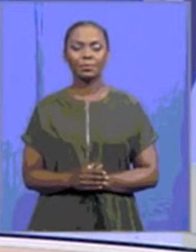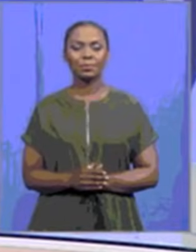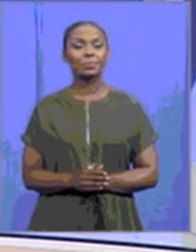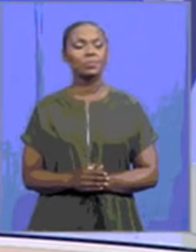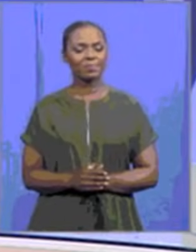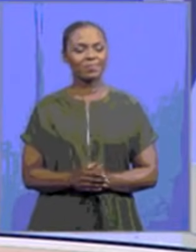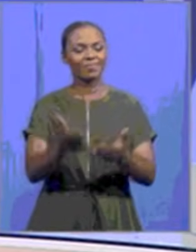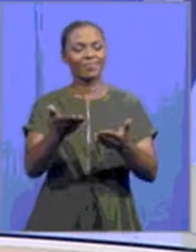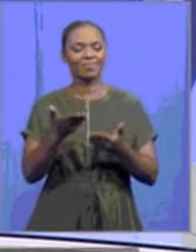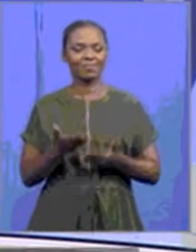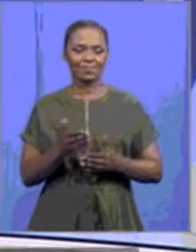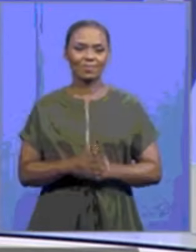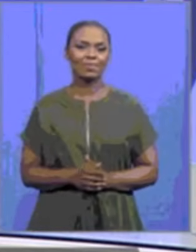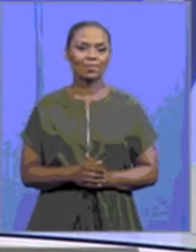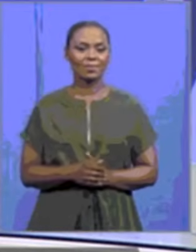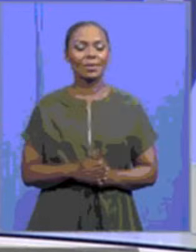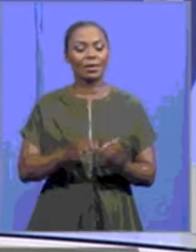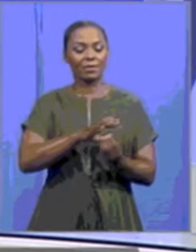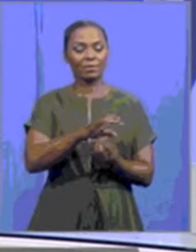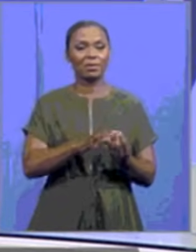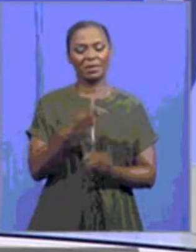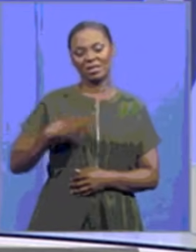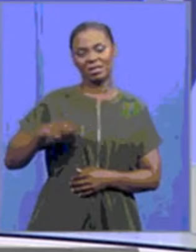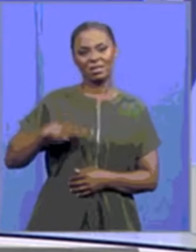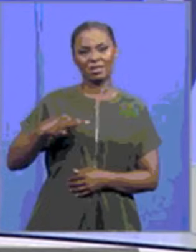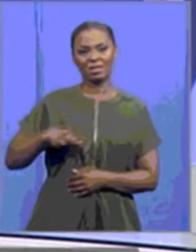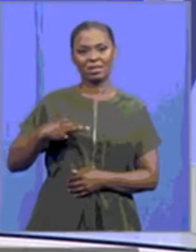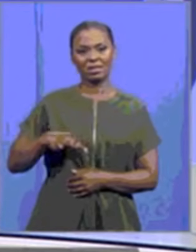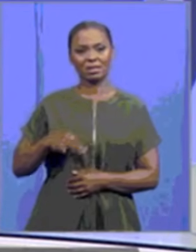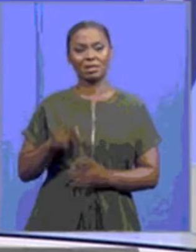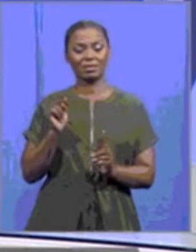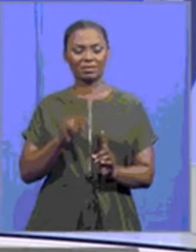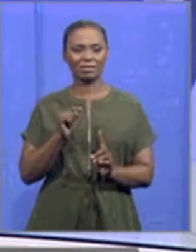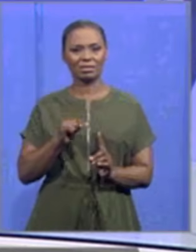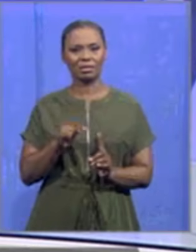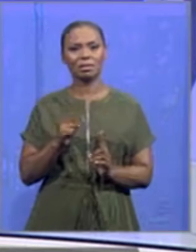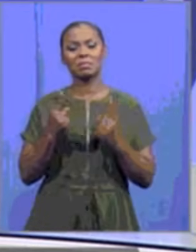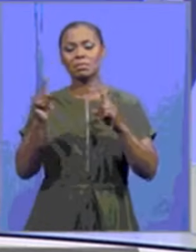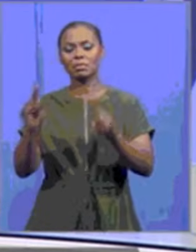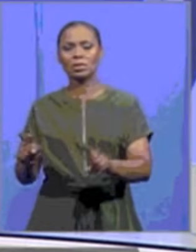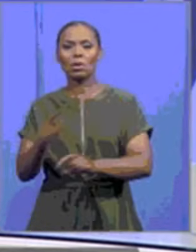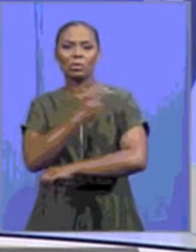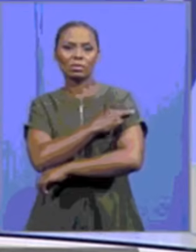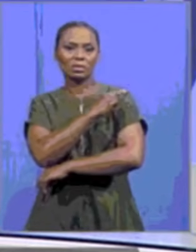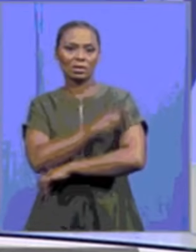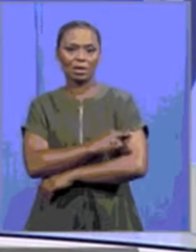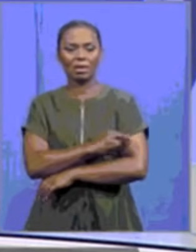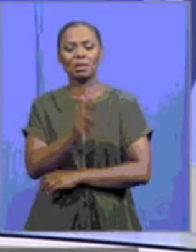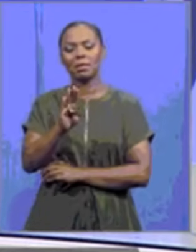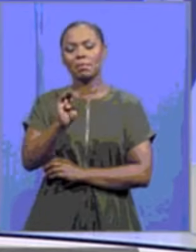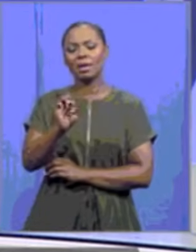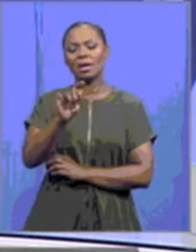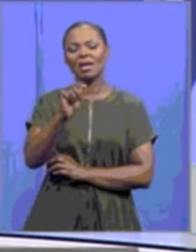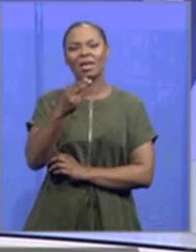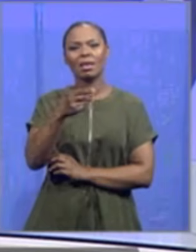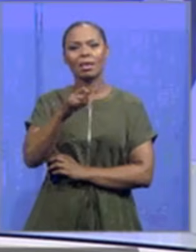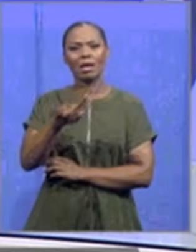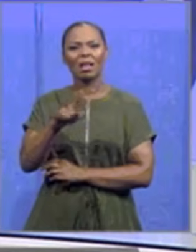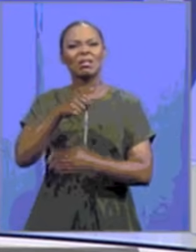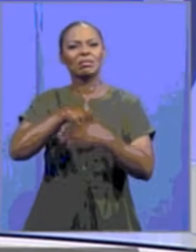le sa amogetšwe. Ba lapa la lekgarebe leo le bego le ile la etela bookelong bja Bethel go yo belega ba